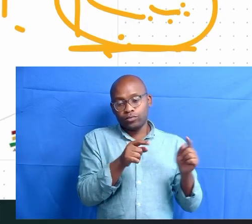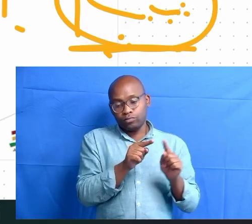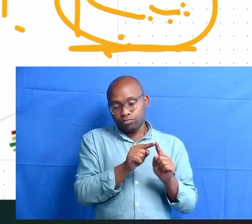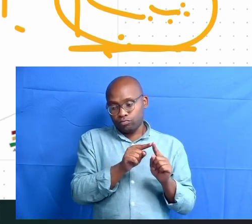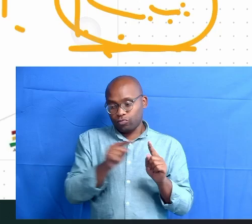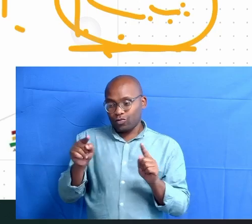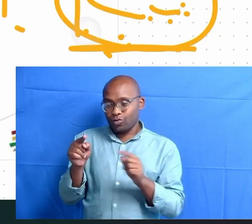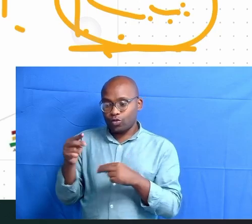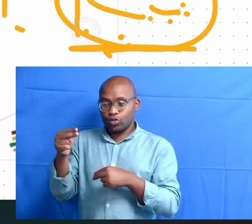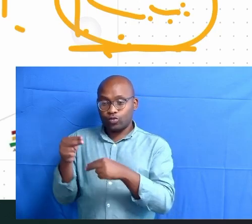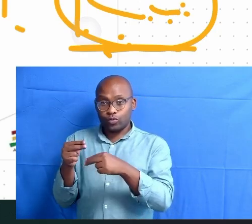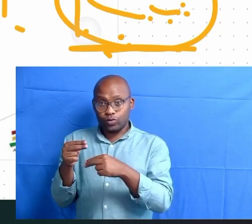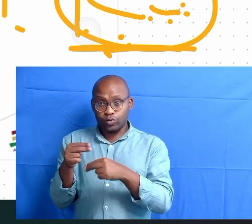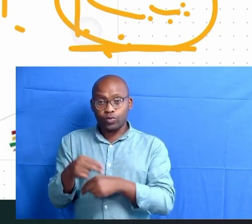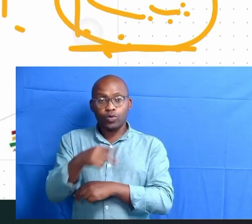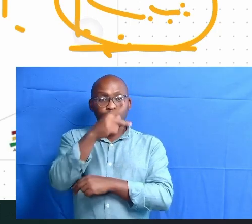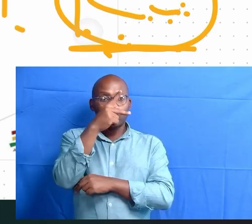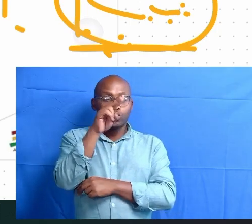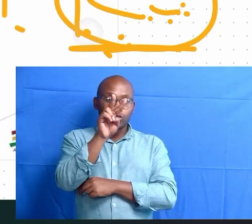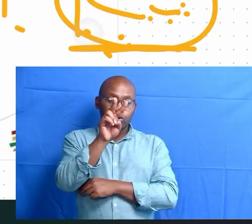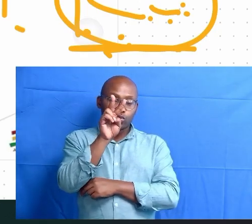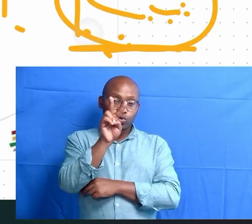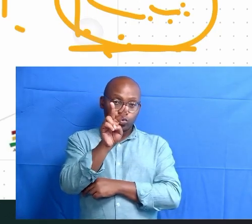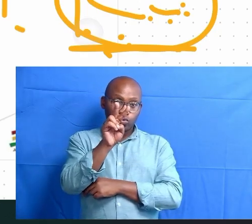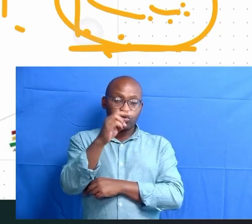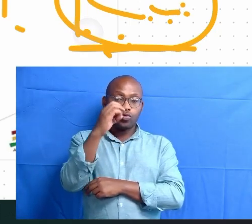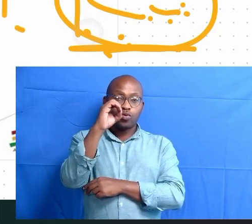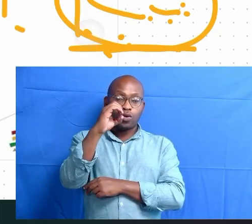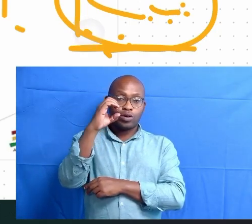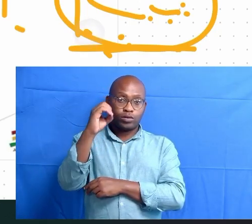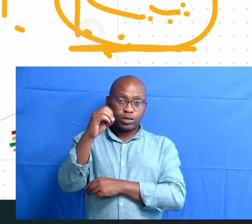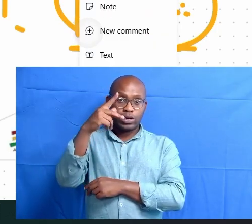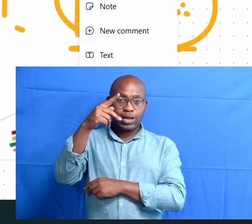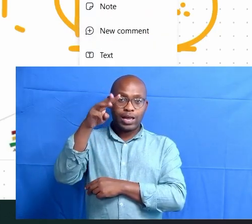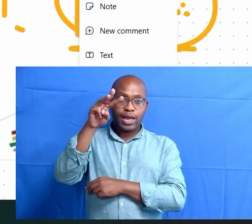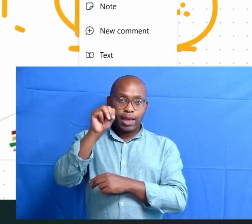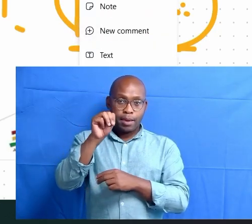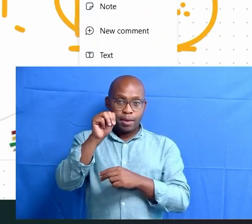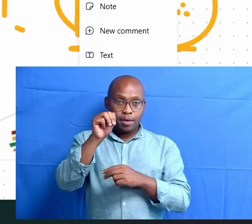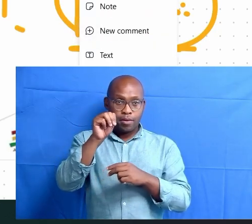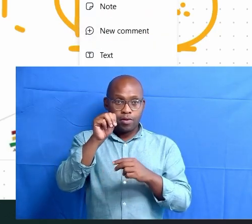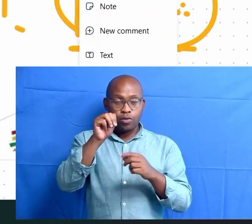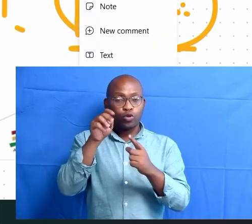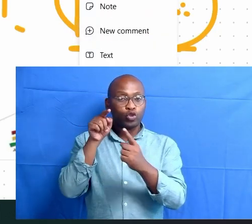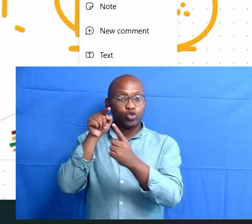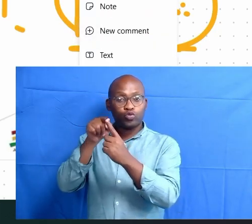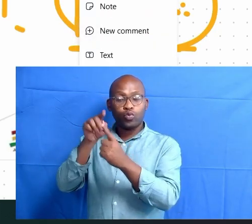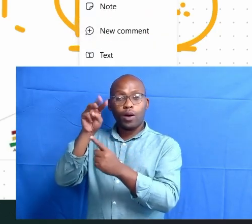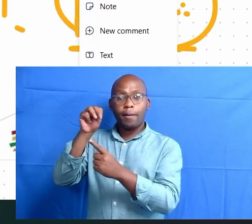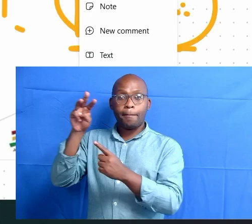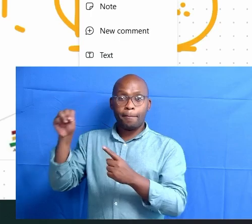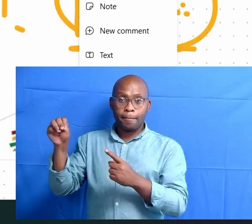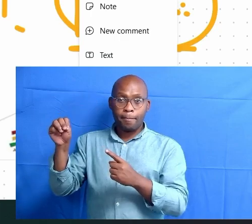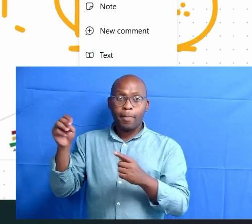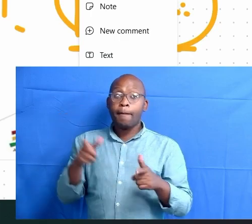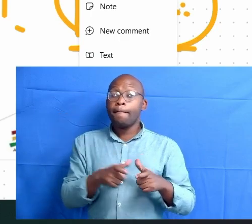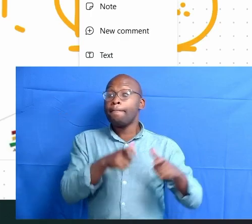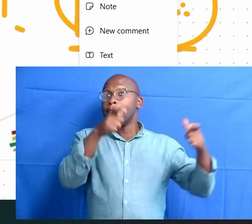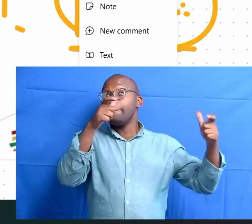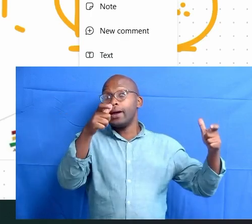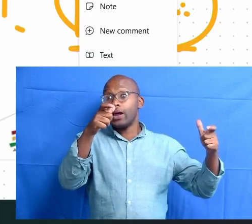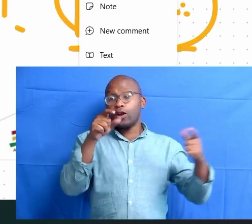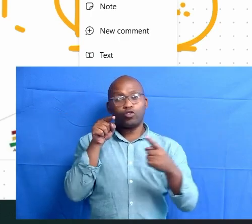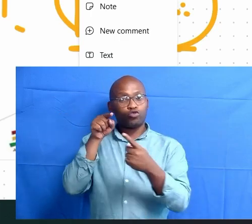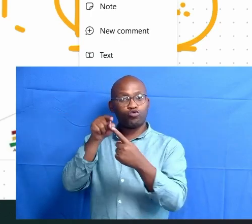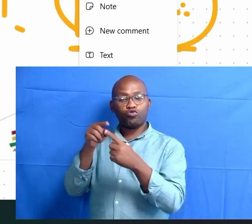smallest. Now 200 kilometers, it means I will multiply from kilometers, from big one